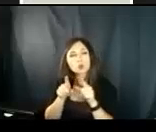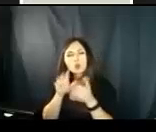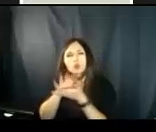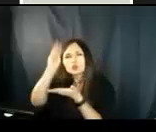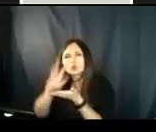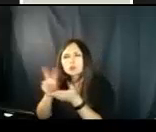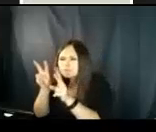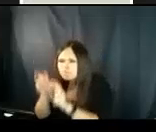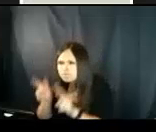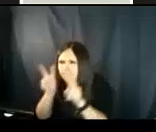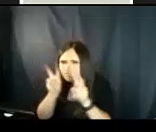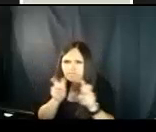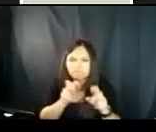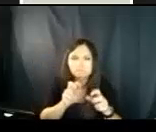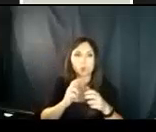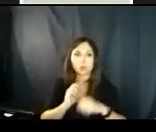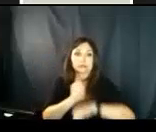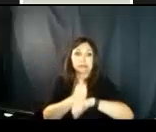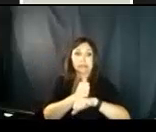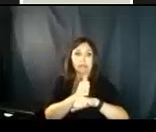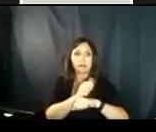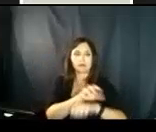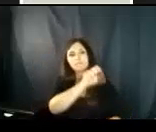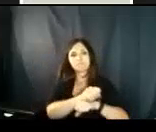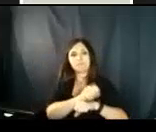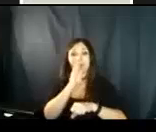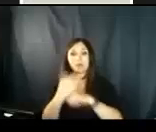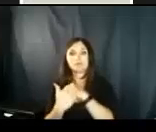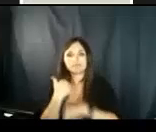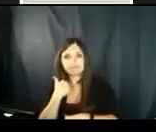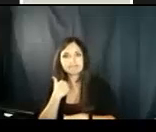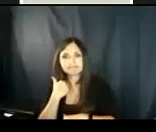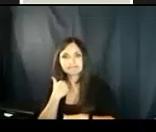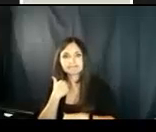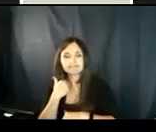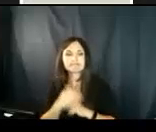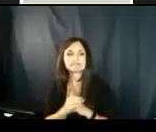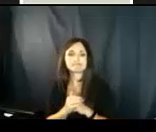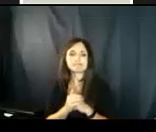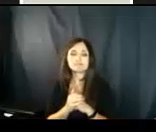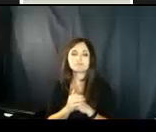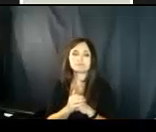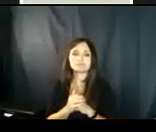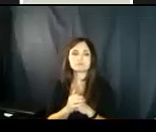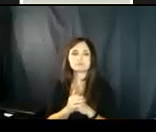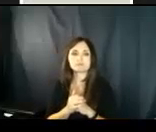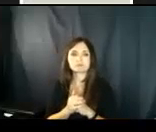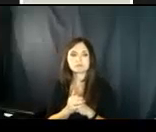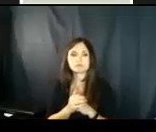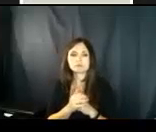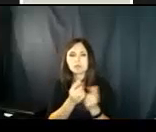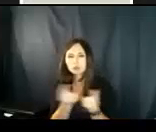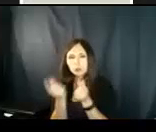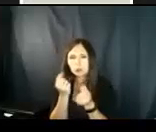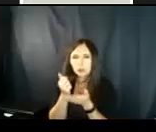creating assignments or work that they're going to submit to us. So one of the things that we are going to help our learners is